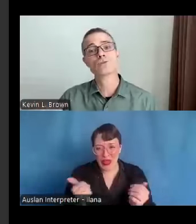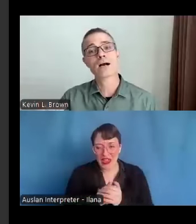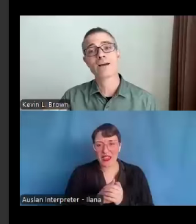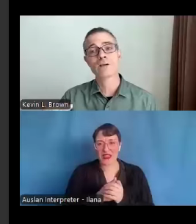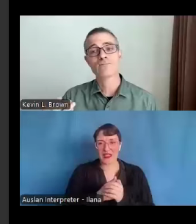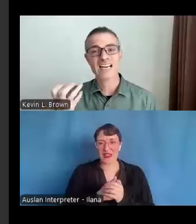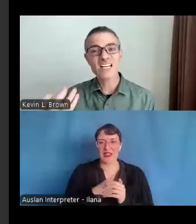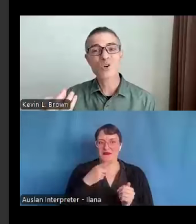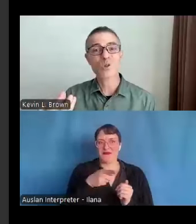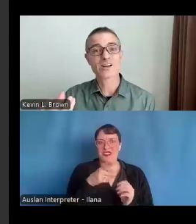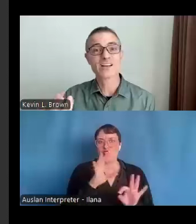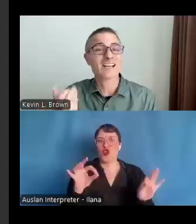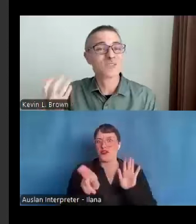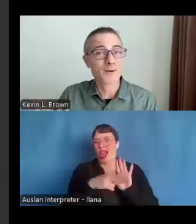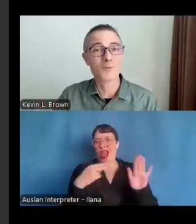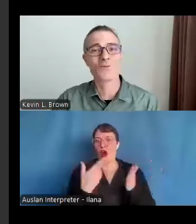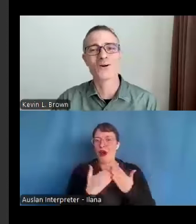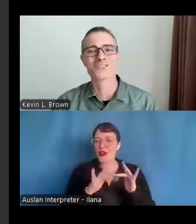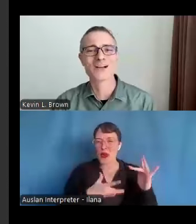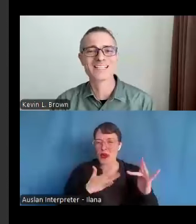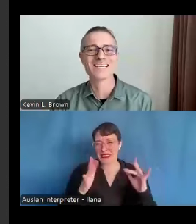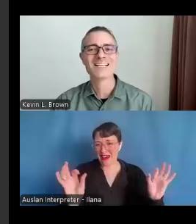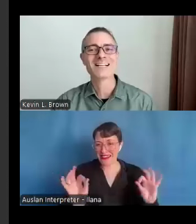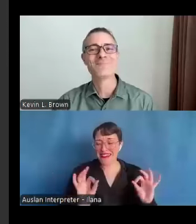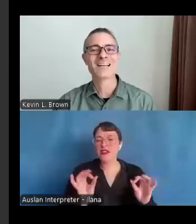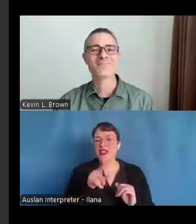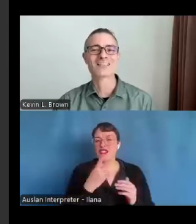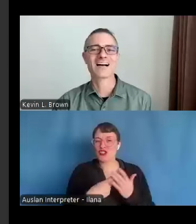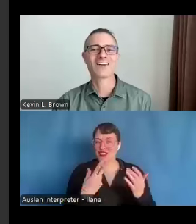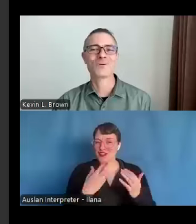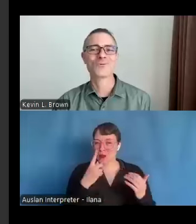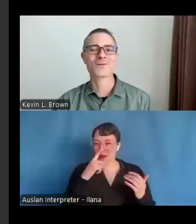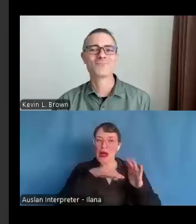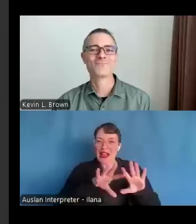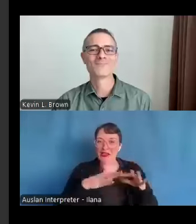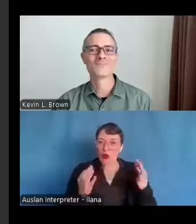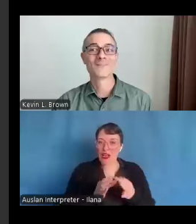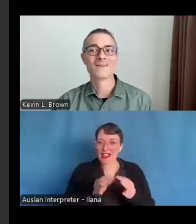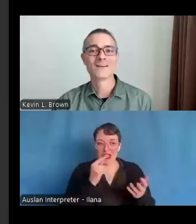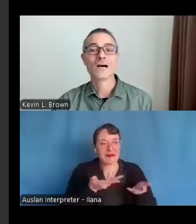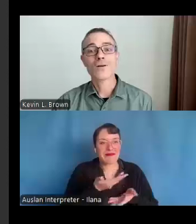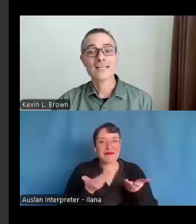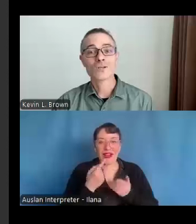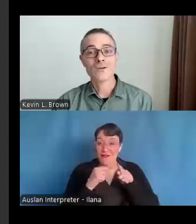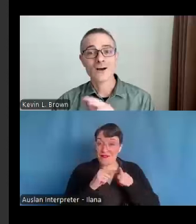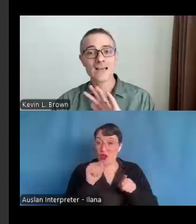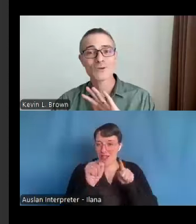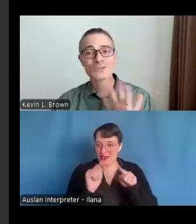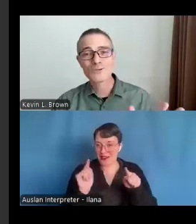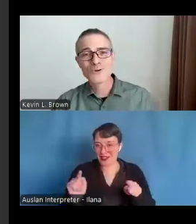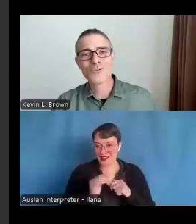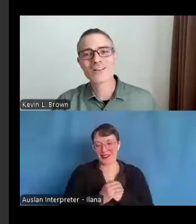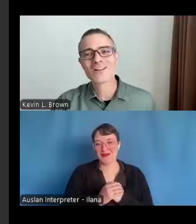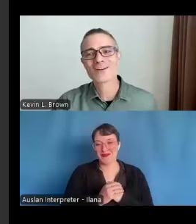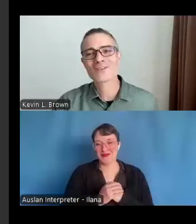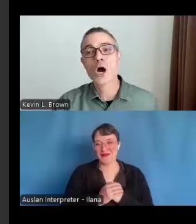supposed to drive that internal clarity. And it's probably more of a strategy than many of us have before. All right, so now we have those